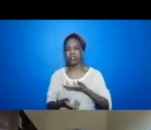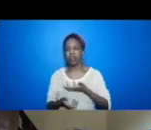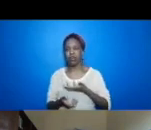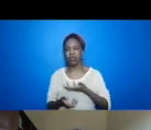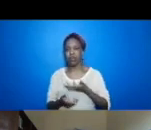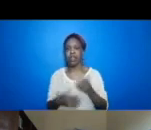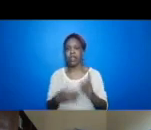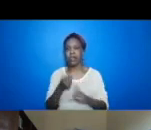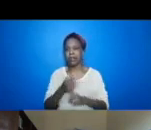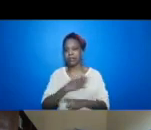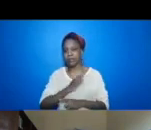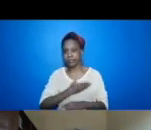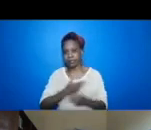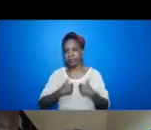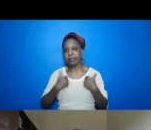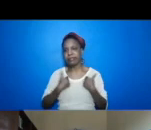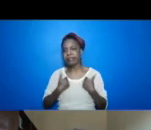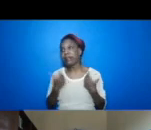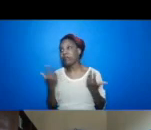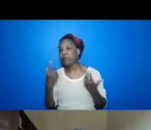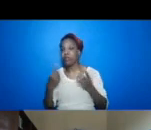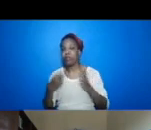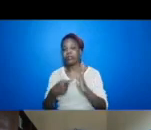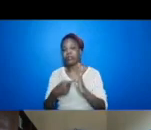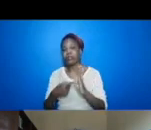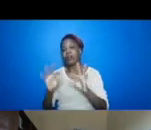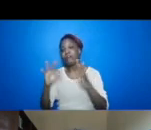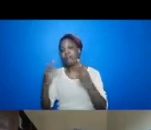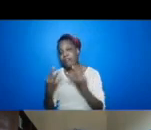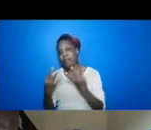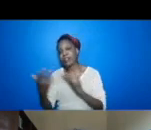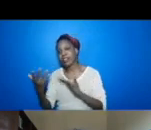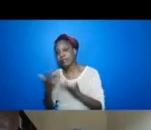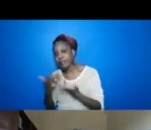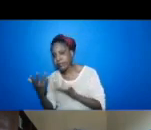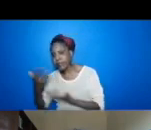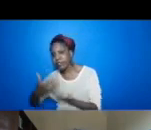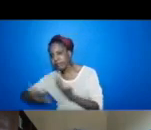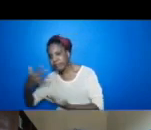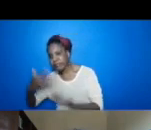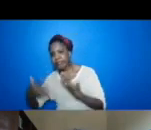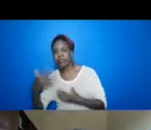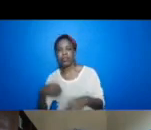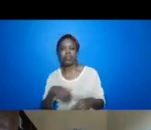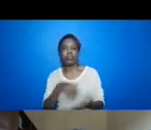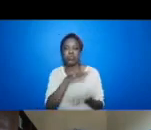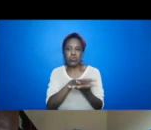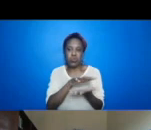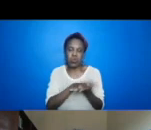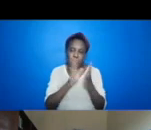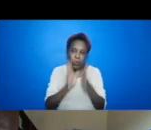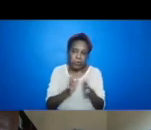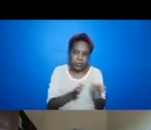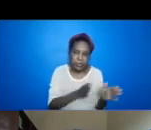that families interact, the way that school is organized, the way that our peer groups and our neighborhoods